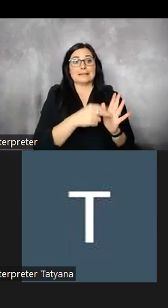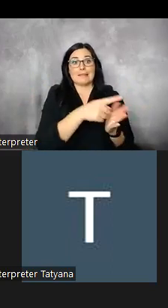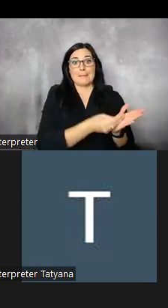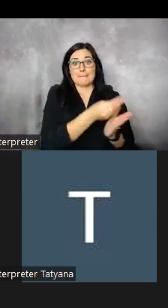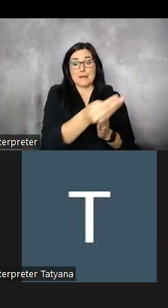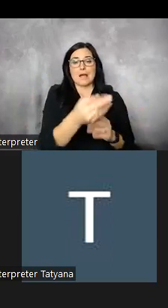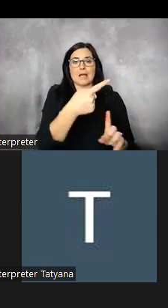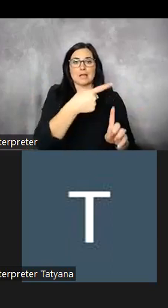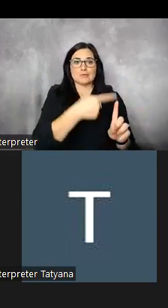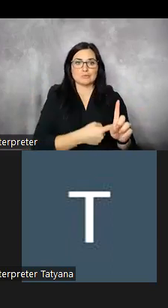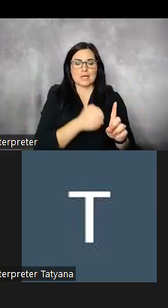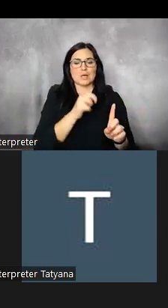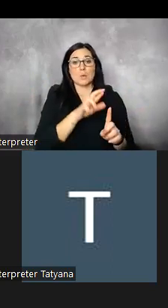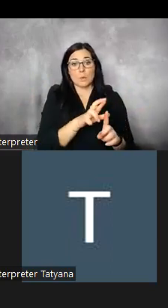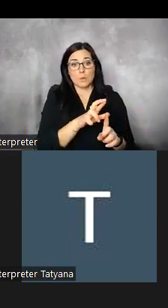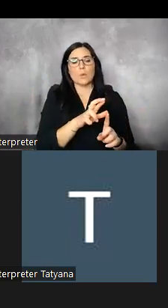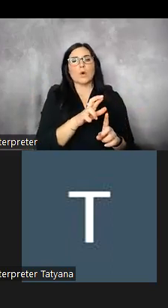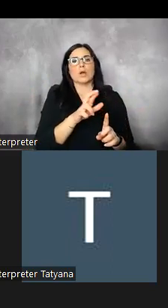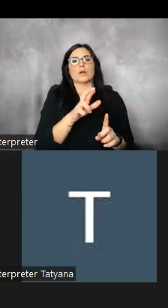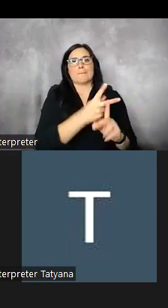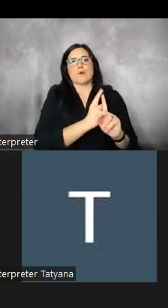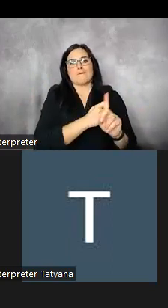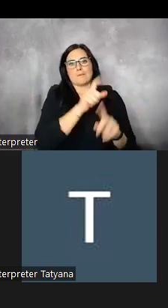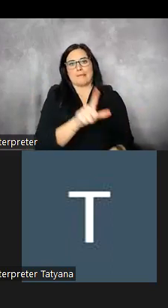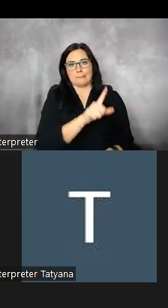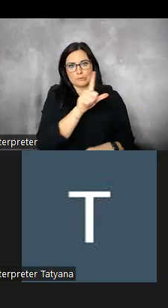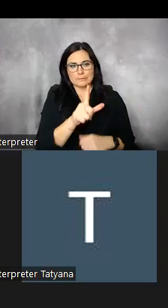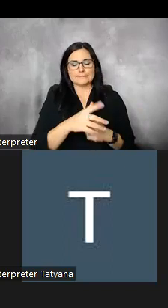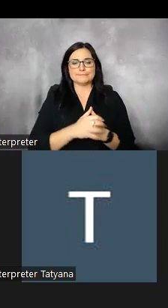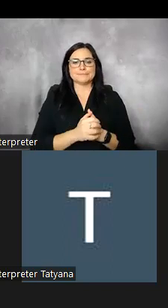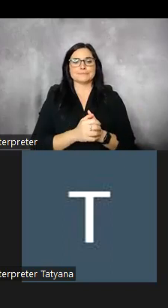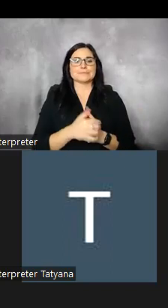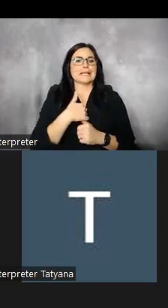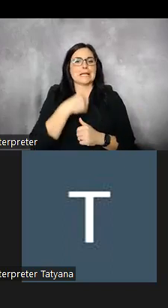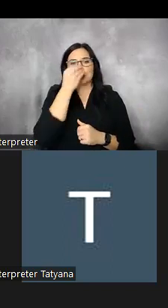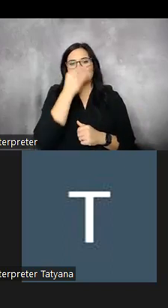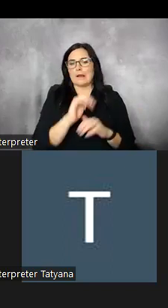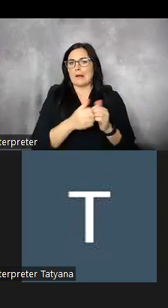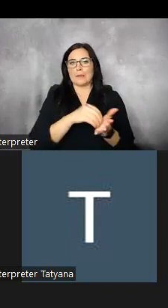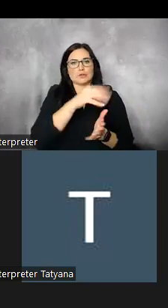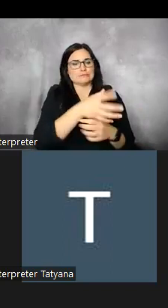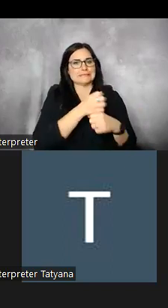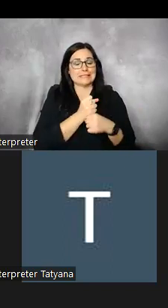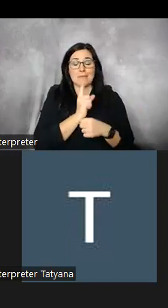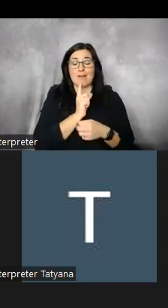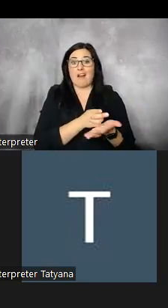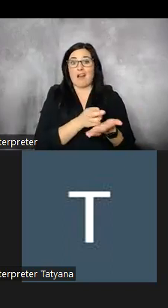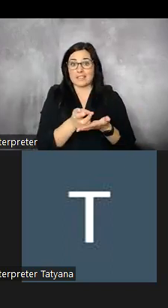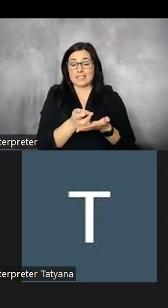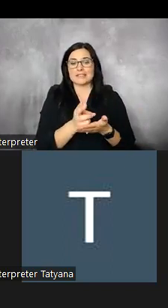it, or checking it out from a library. I don't really care how the student gets it. The truth is those are